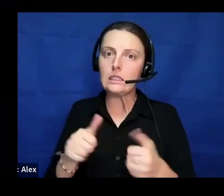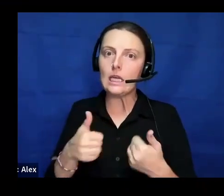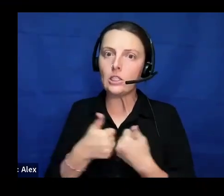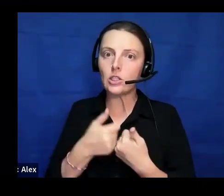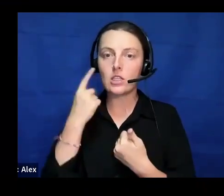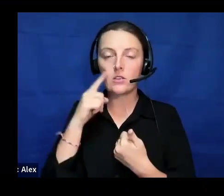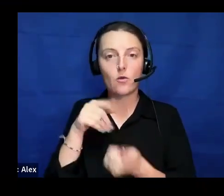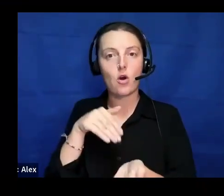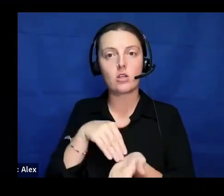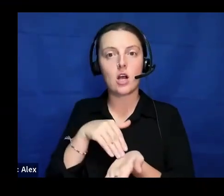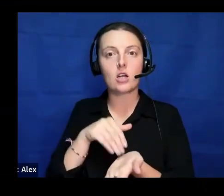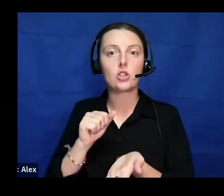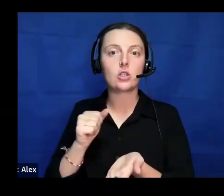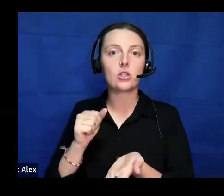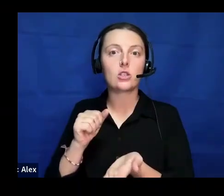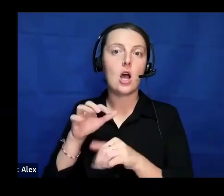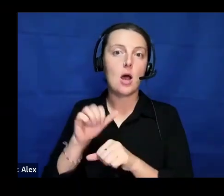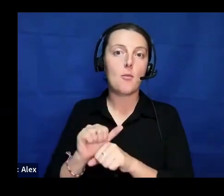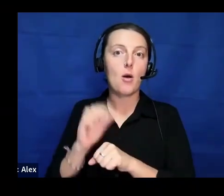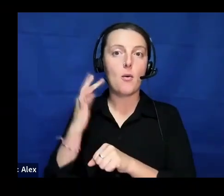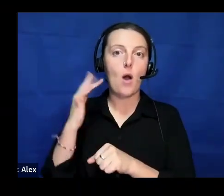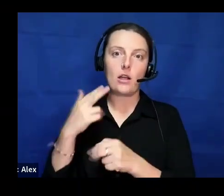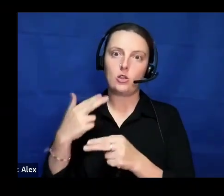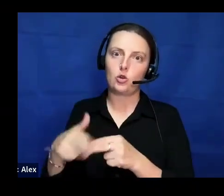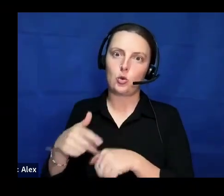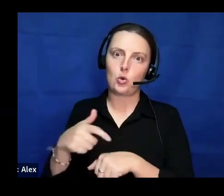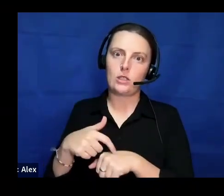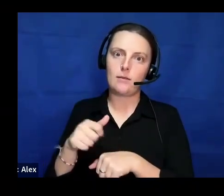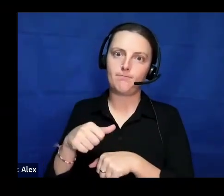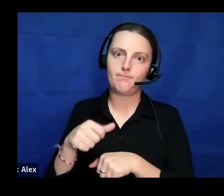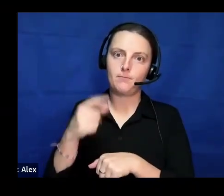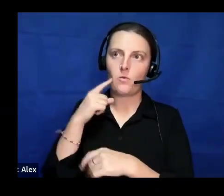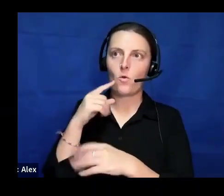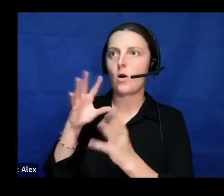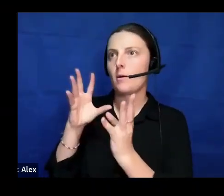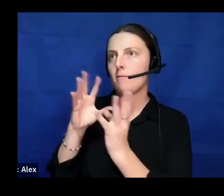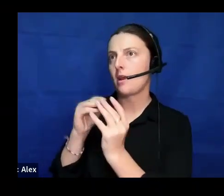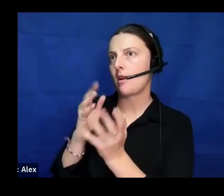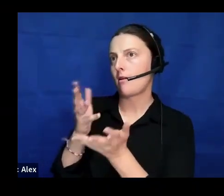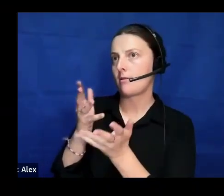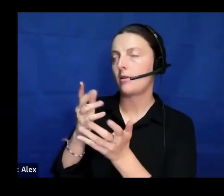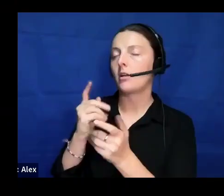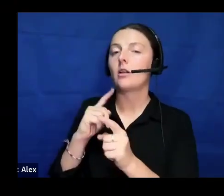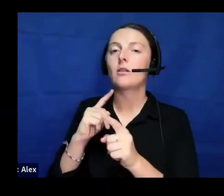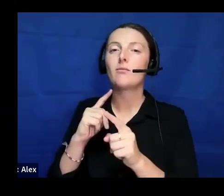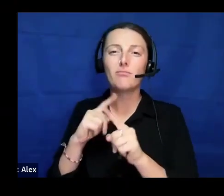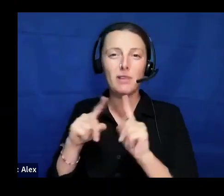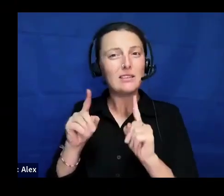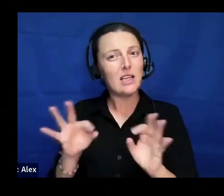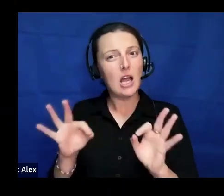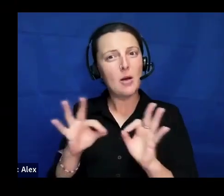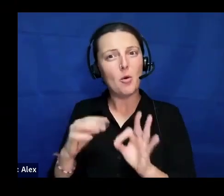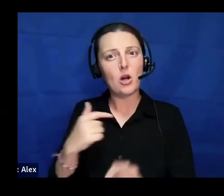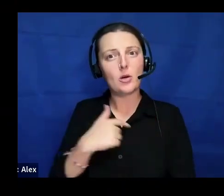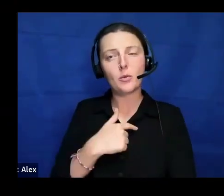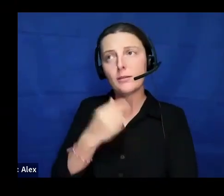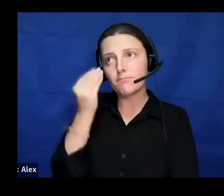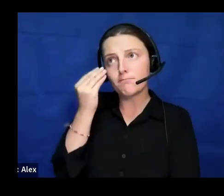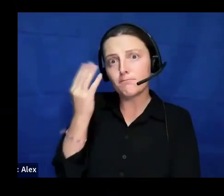it is a short amount of time. But making sure that we do, mention some of those things if they are things that we